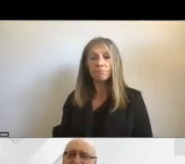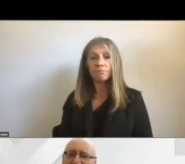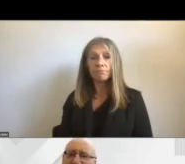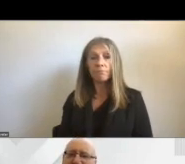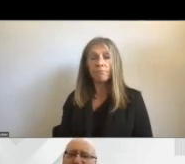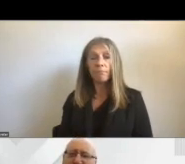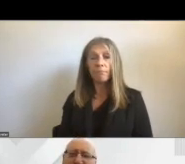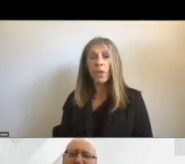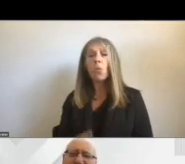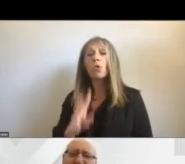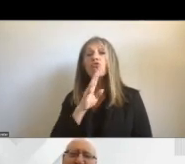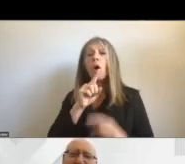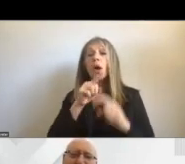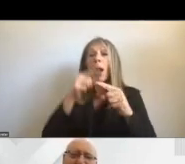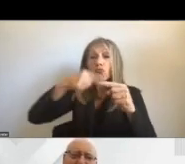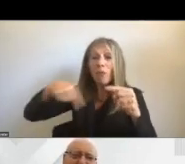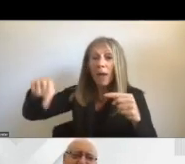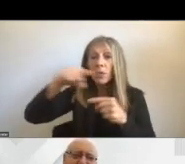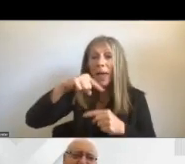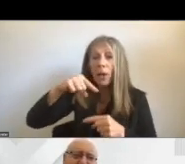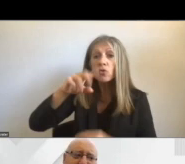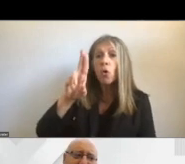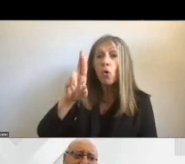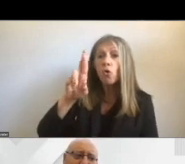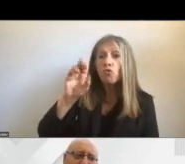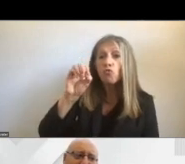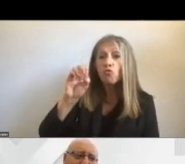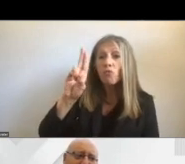on a blended transition.